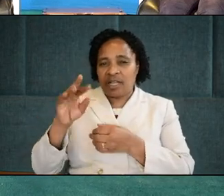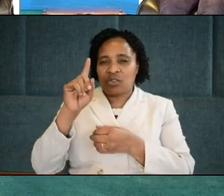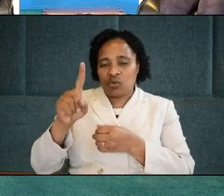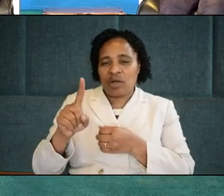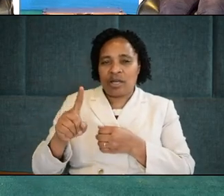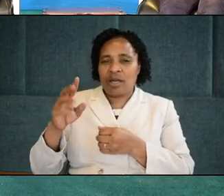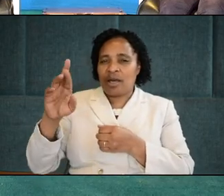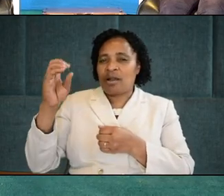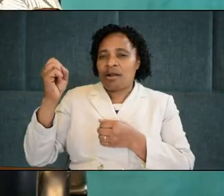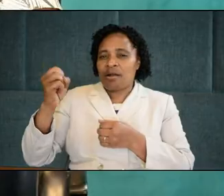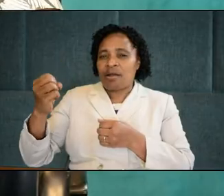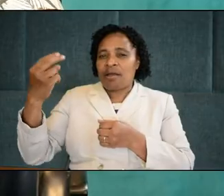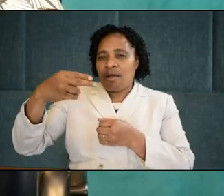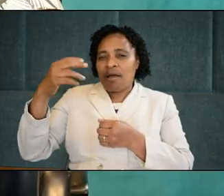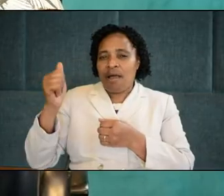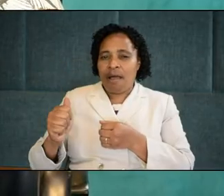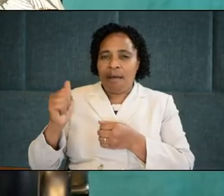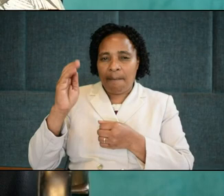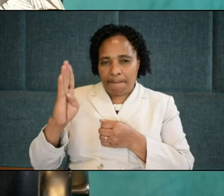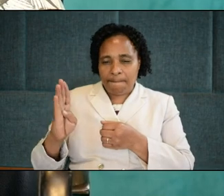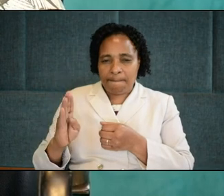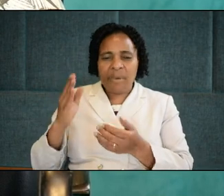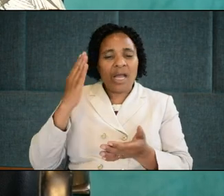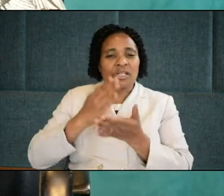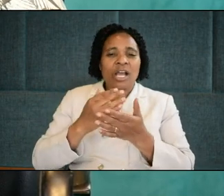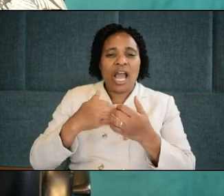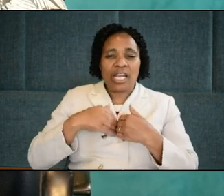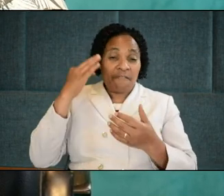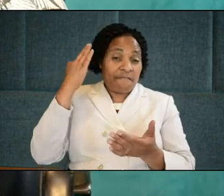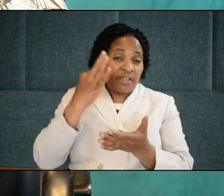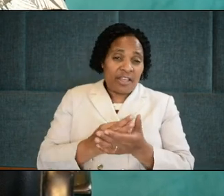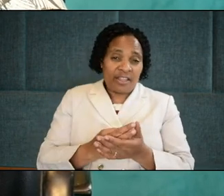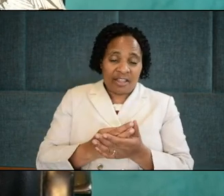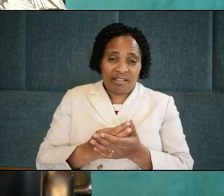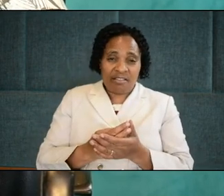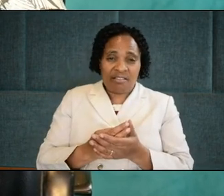Rahab actually had faith, and also like